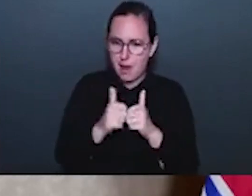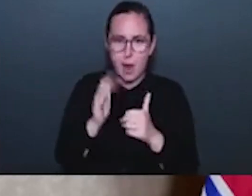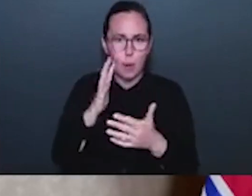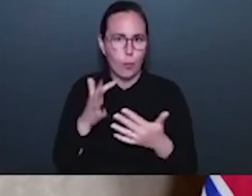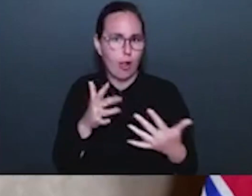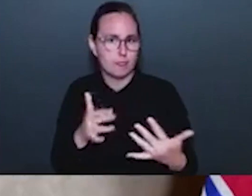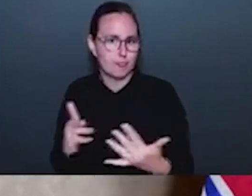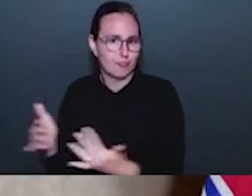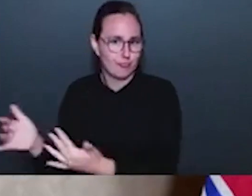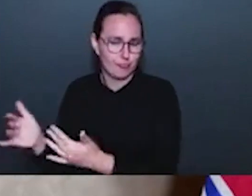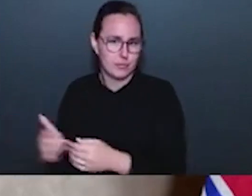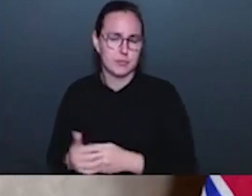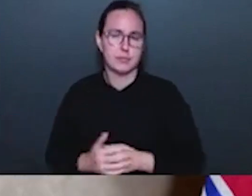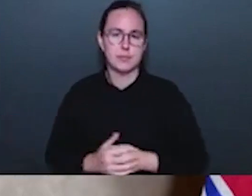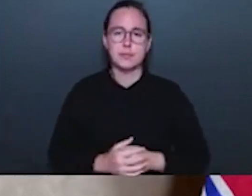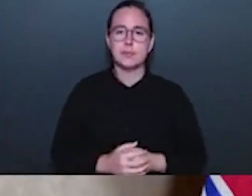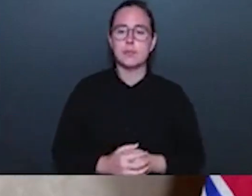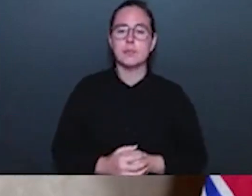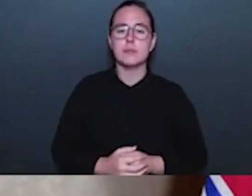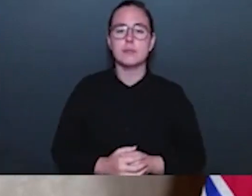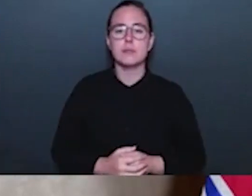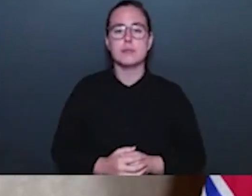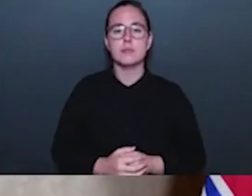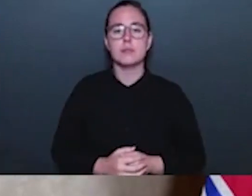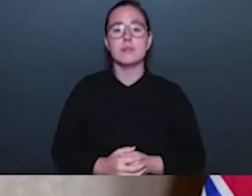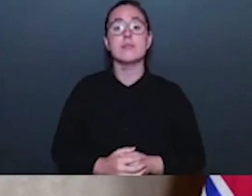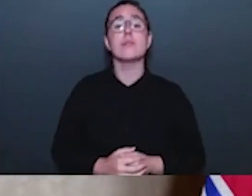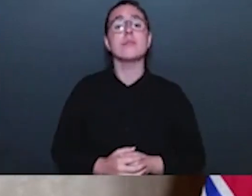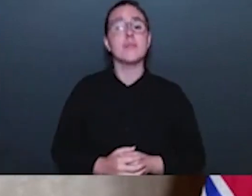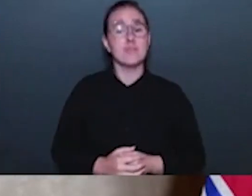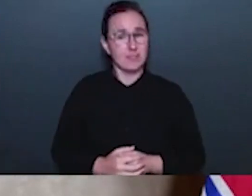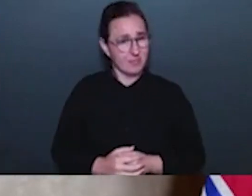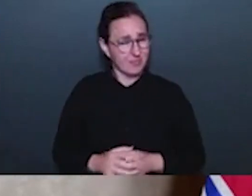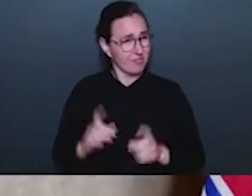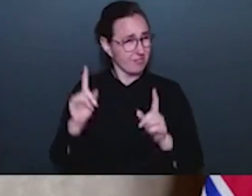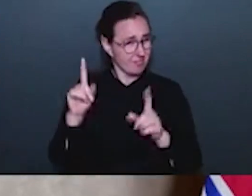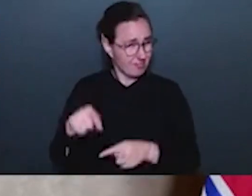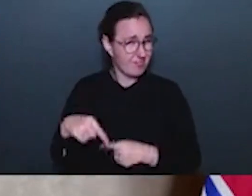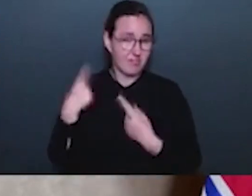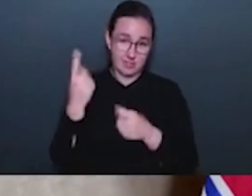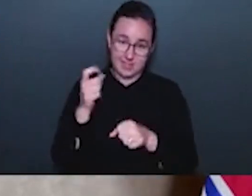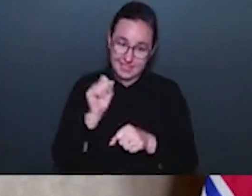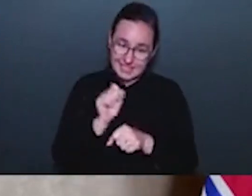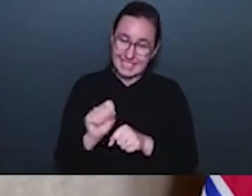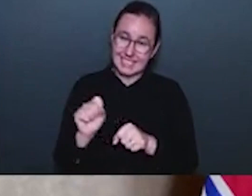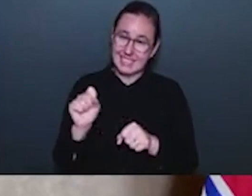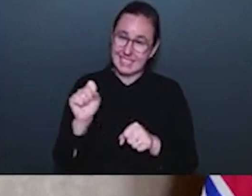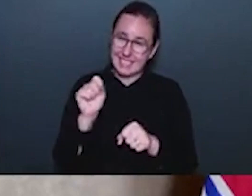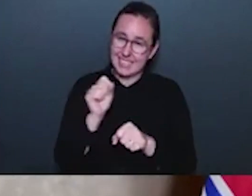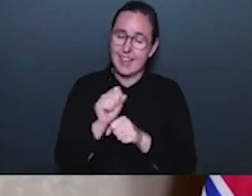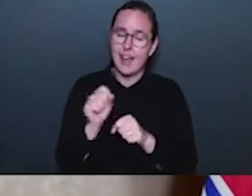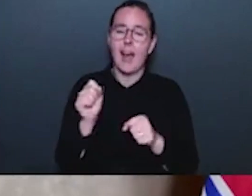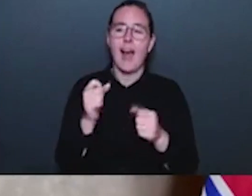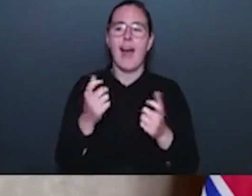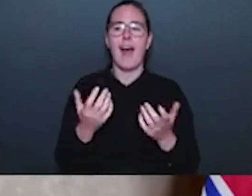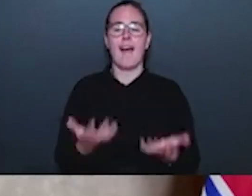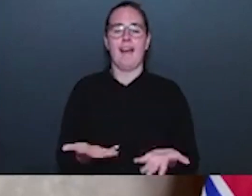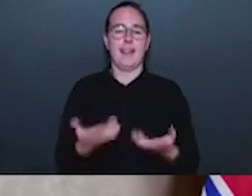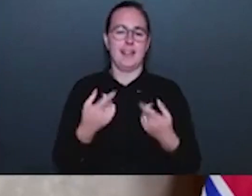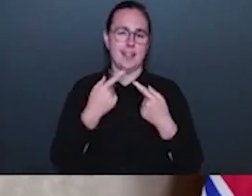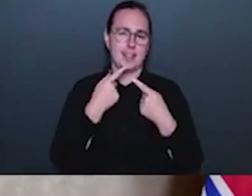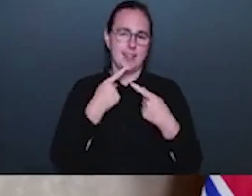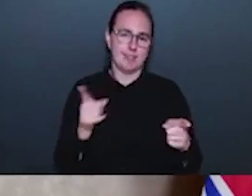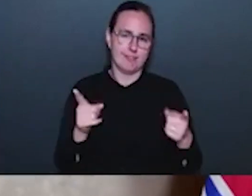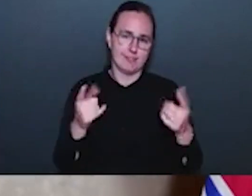preparing to implement decriminalization. We've built new pathways into the healthcare system by investing over $11